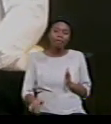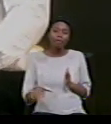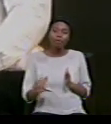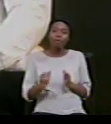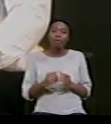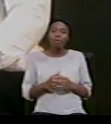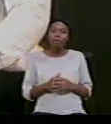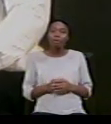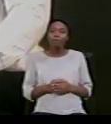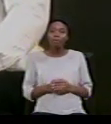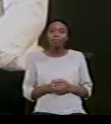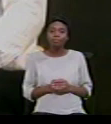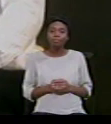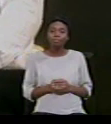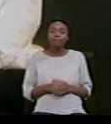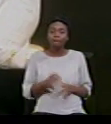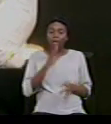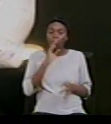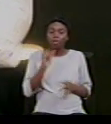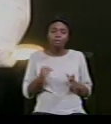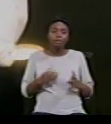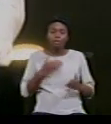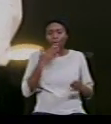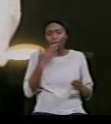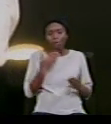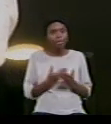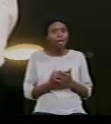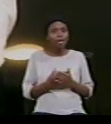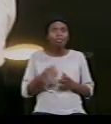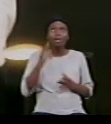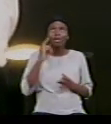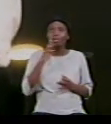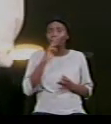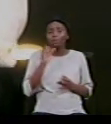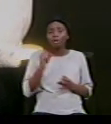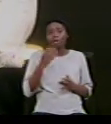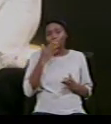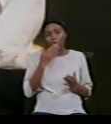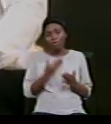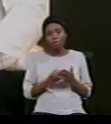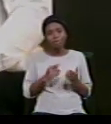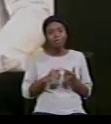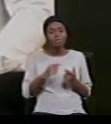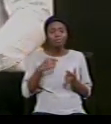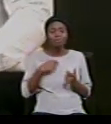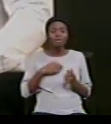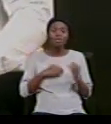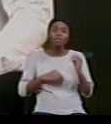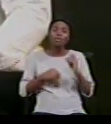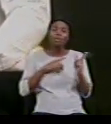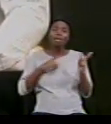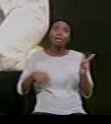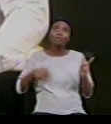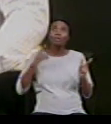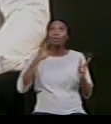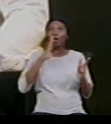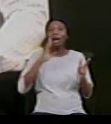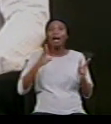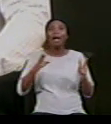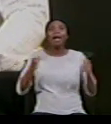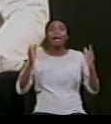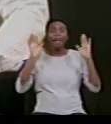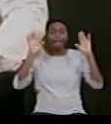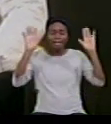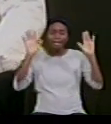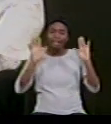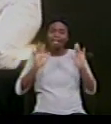forever. Oh Lord, you have been so good. You are so good to me. Oh Lord, you